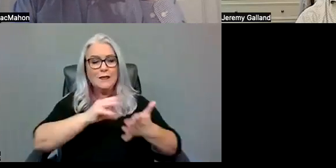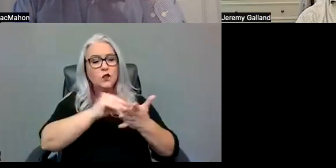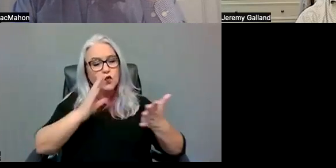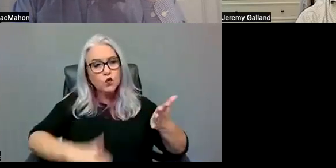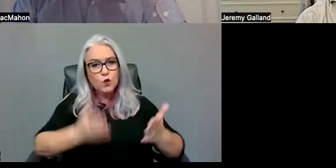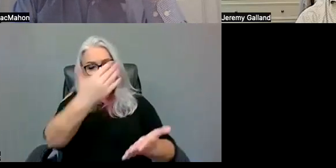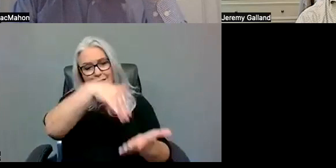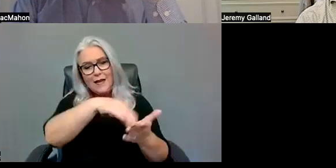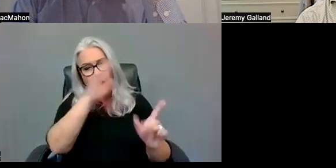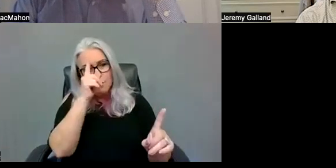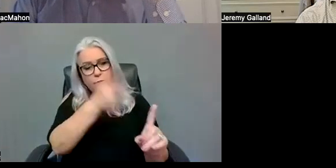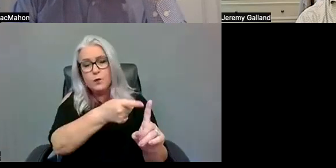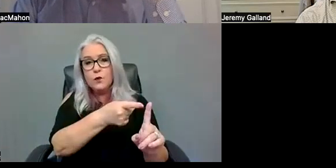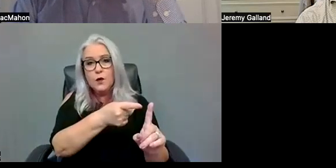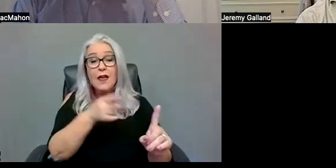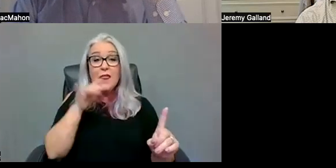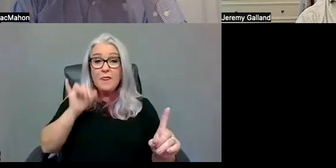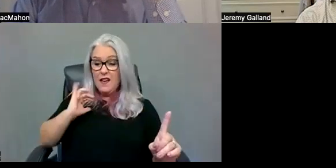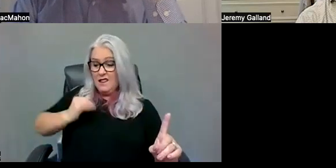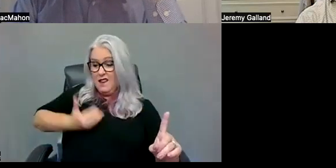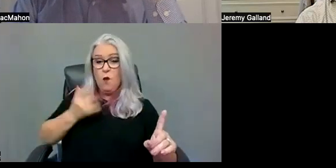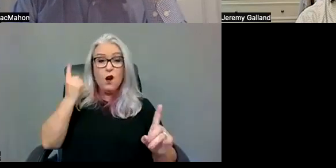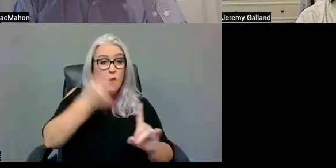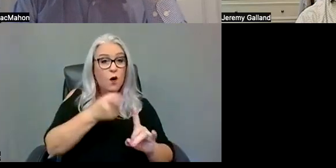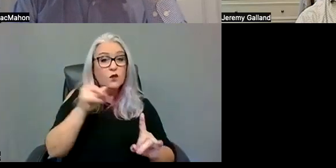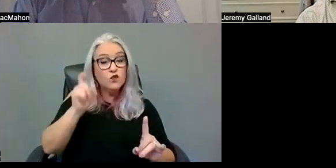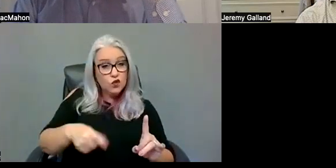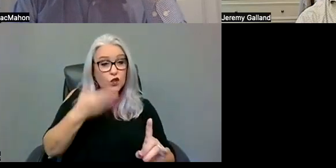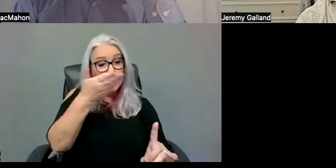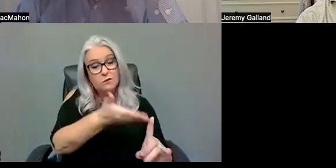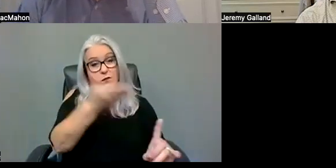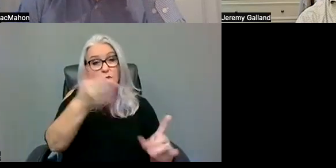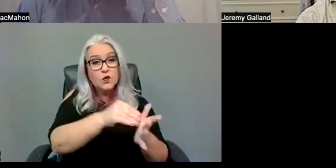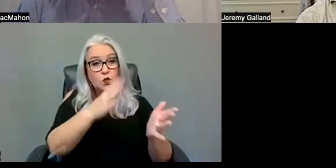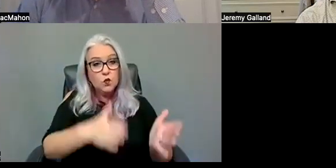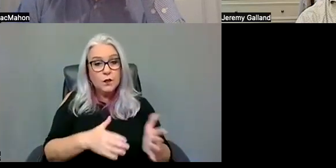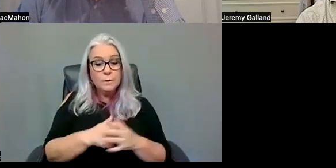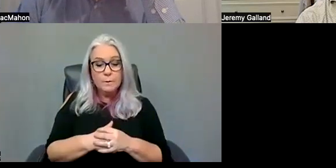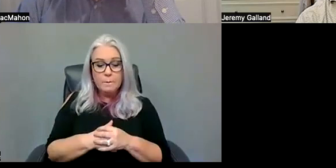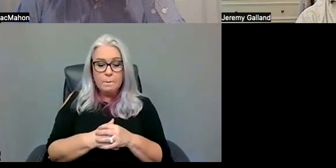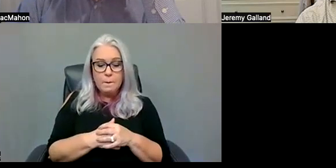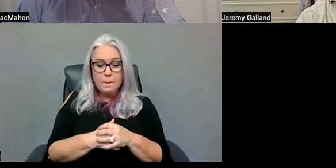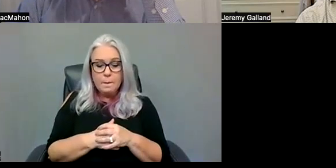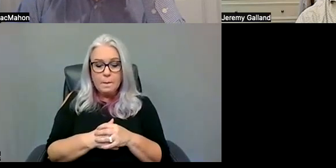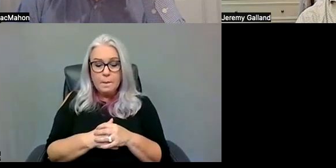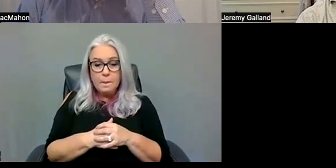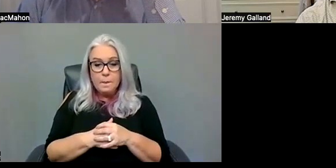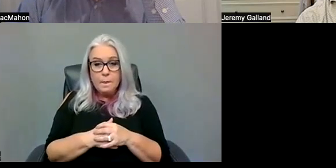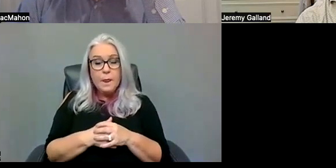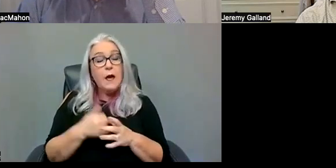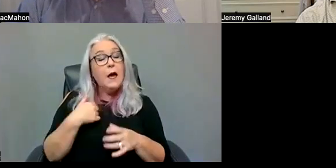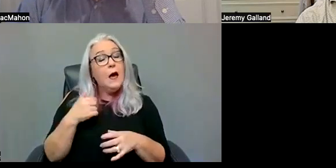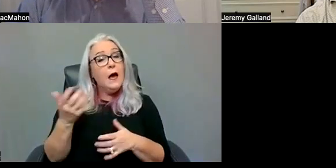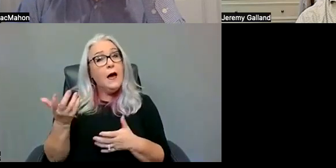goals are, where we want to go as a district. And I have to say that I also think